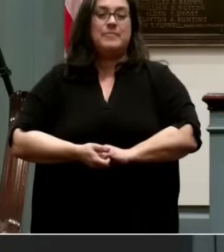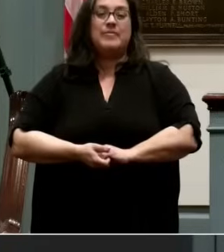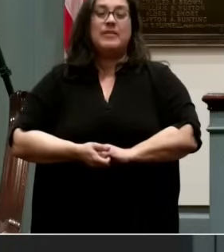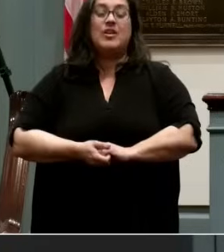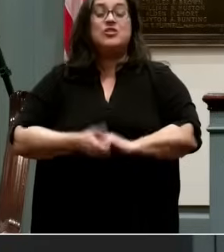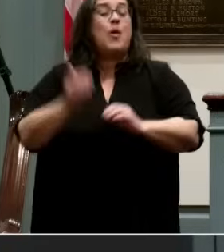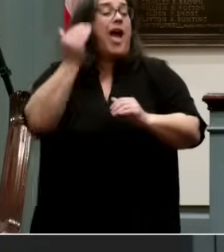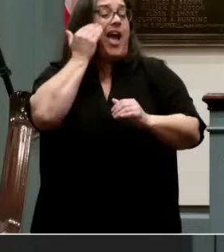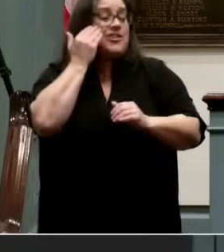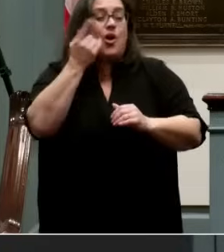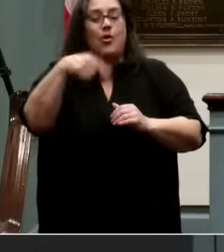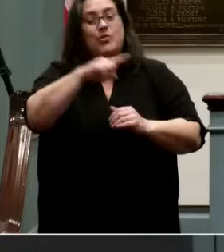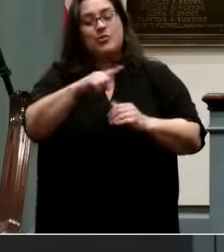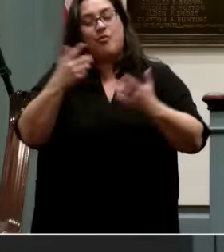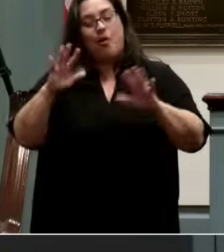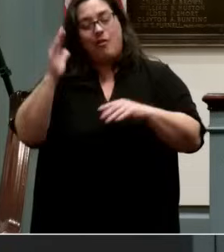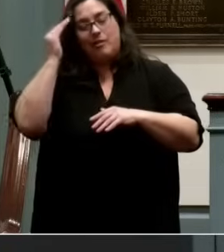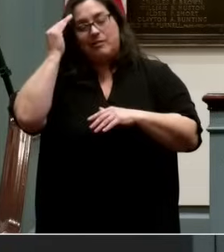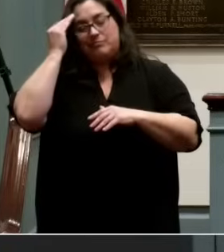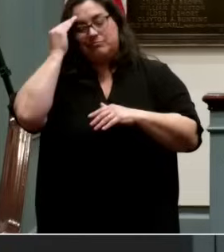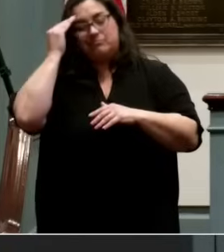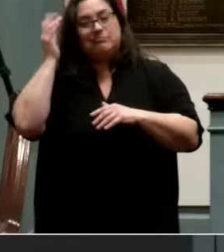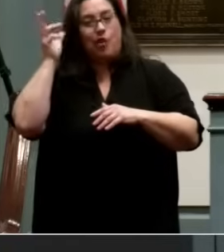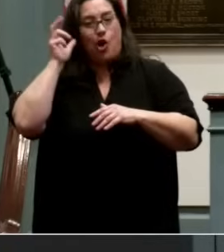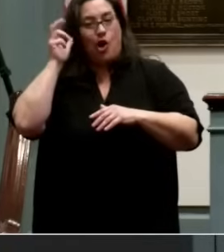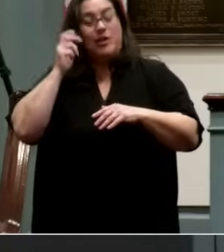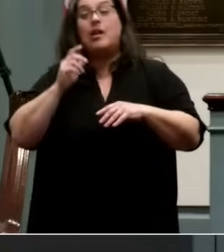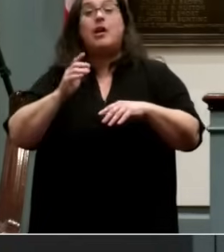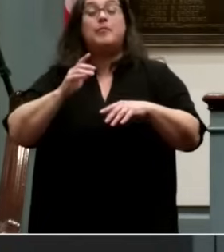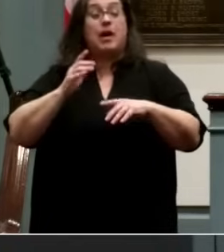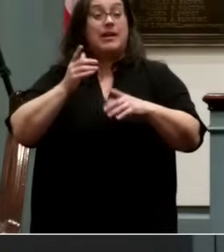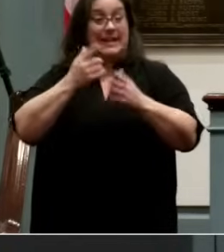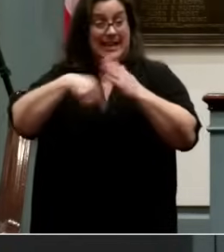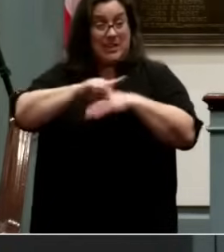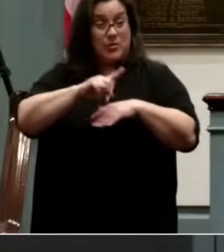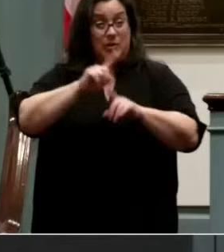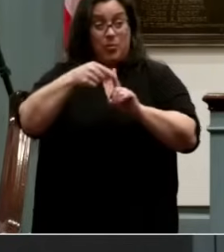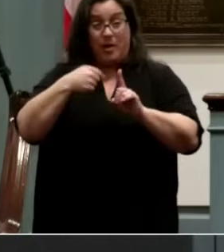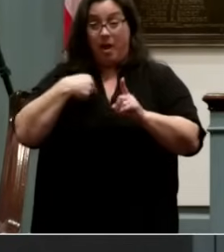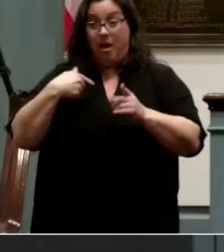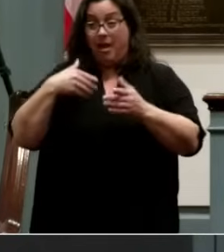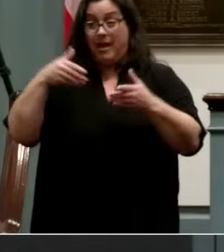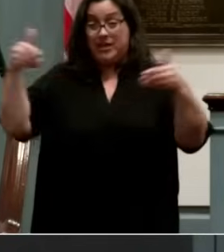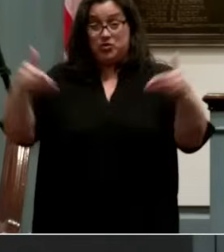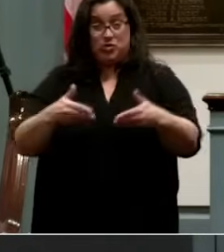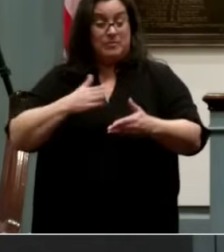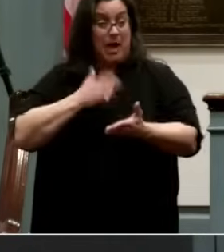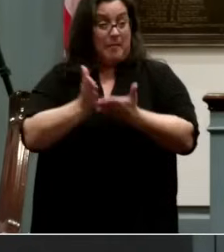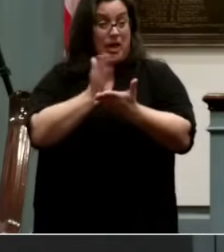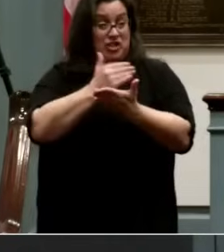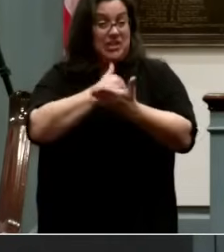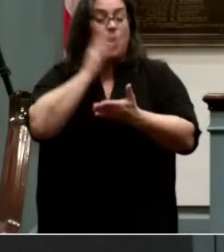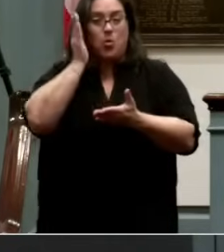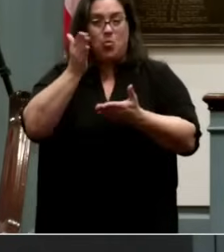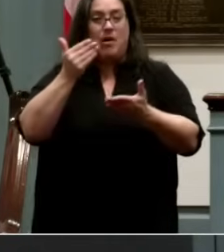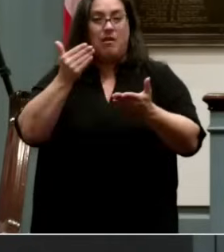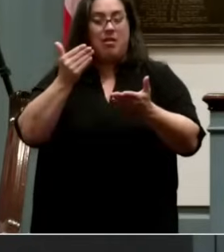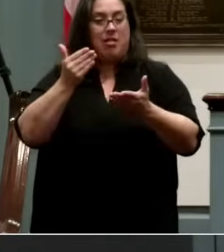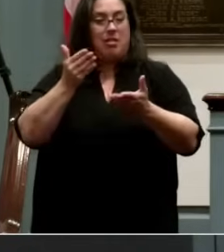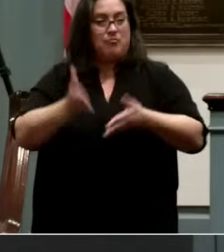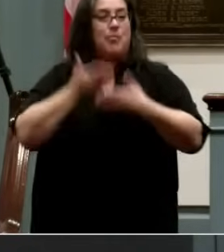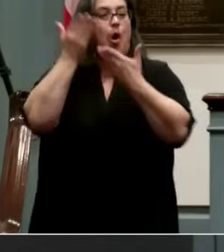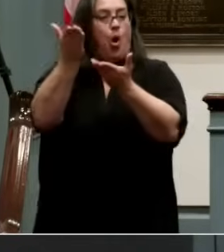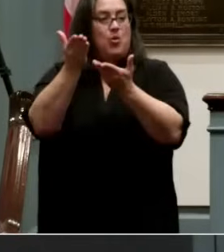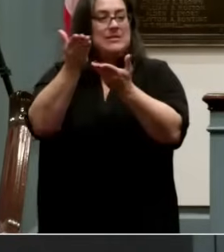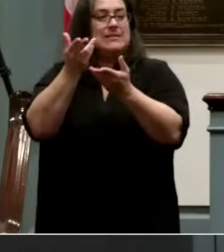And so I know you've heard this already, but when I introduce my budget next week, we will propose a significant increase in pay for